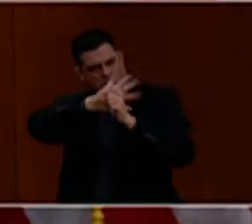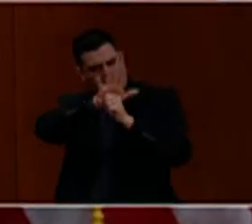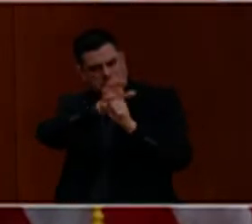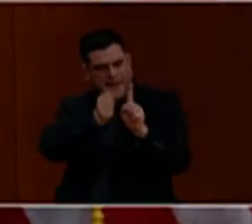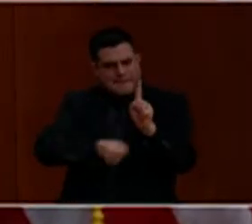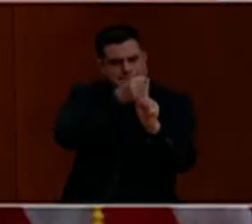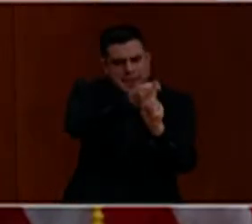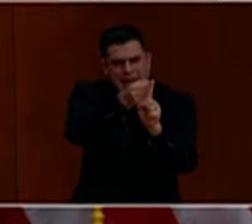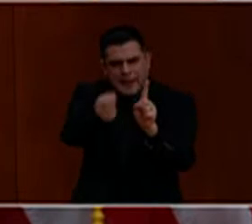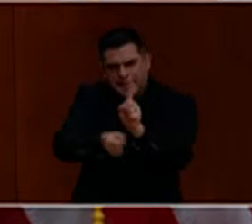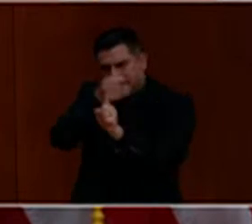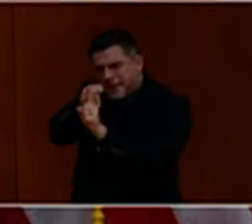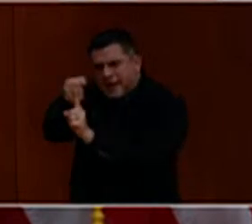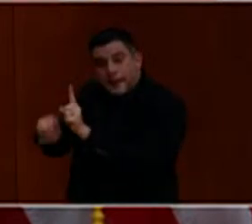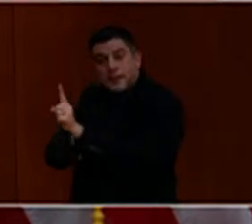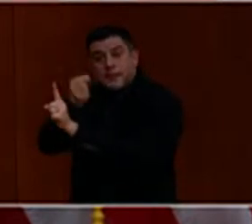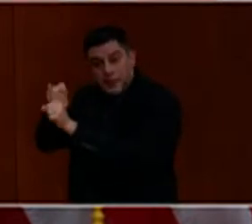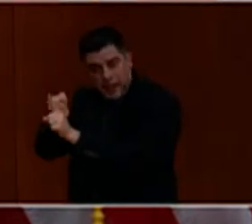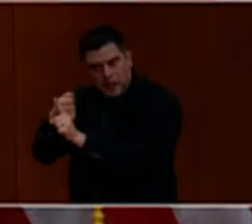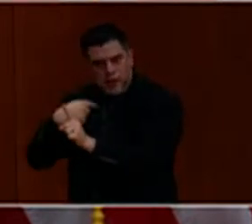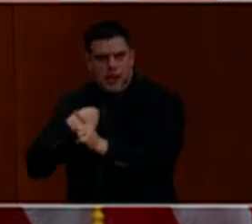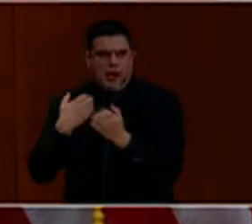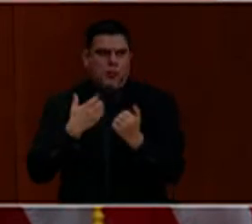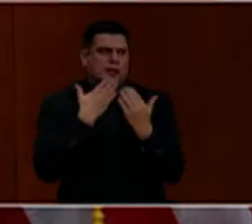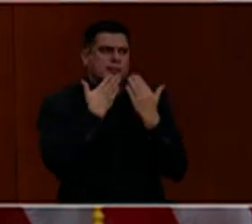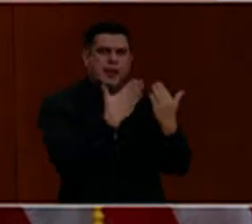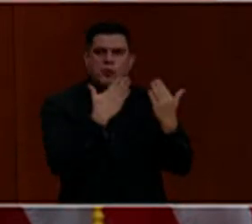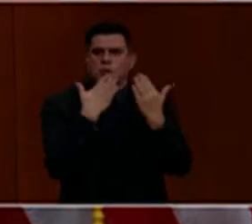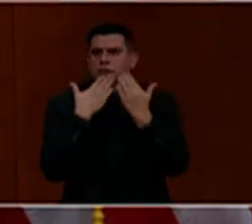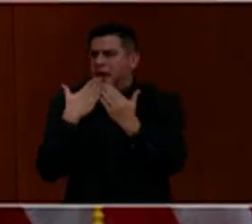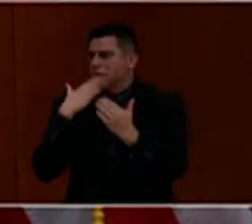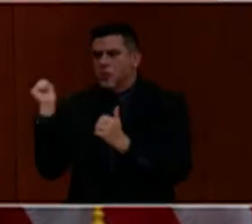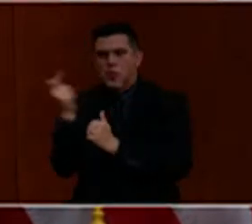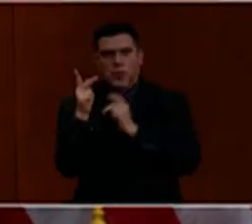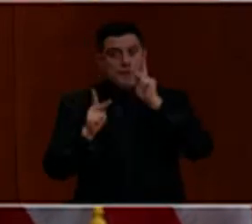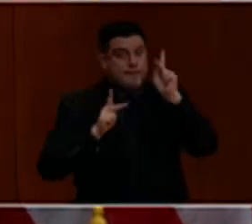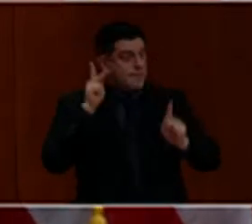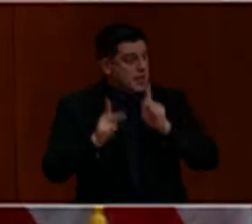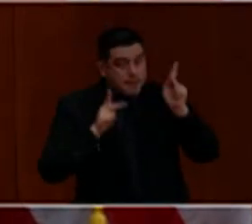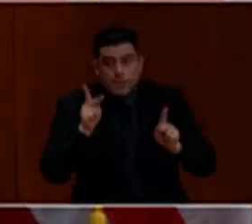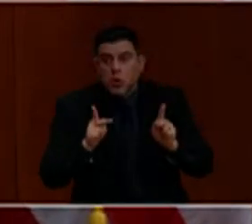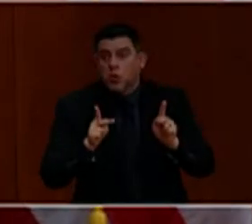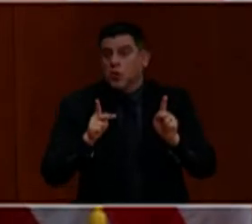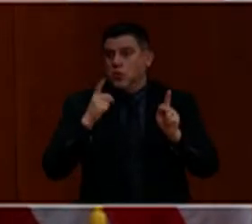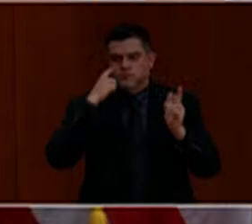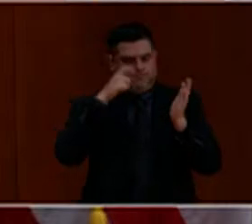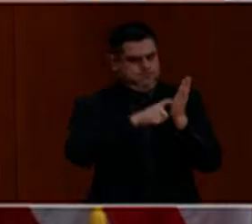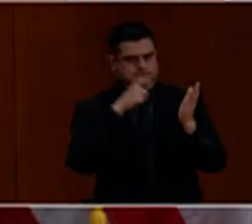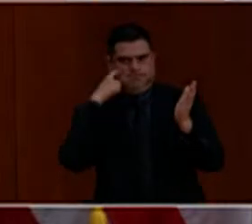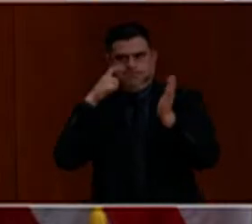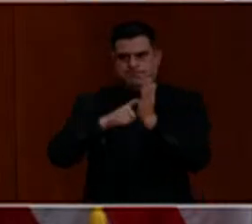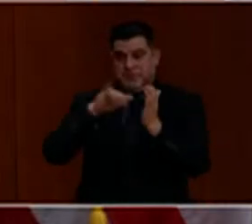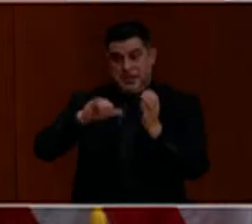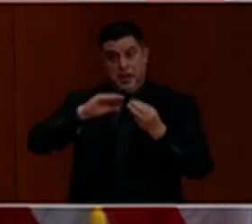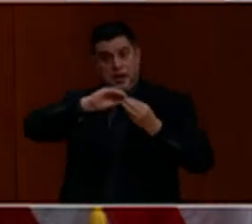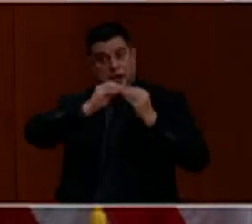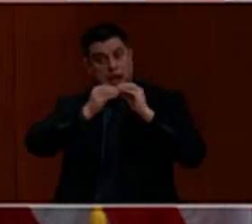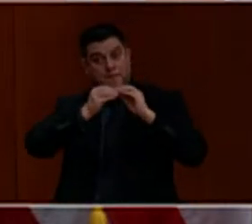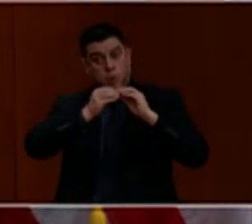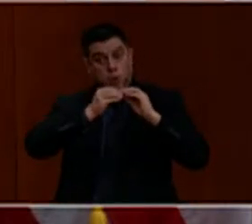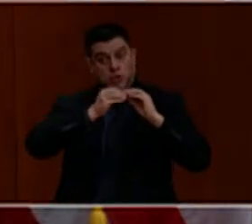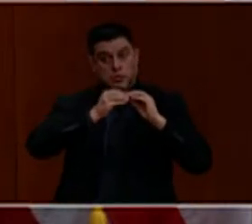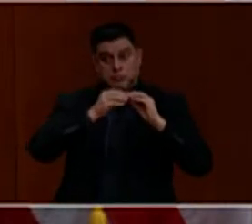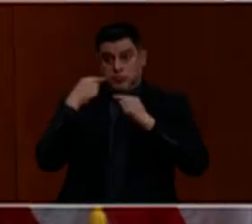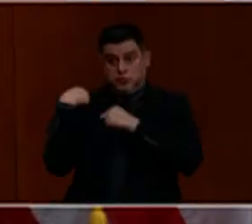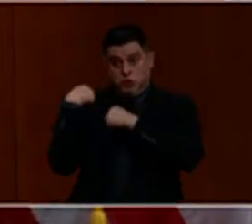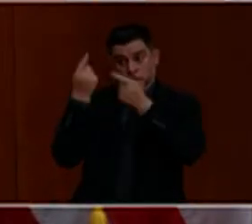weeks. I think that the trends in the state of Florida have been positive now for the last several weeks. As we